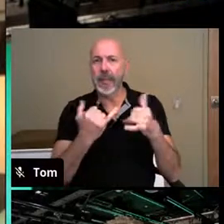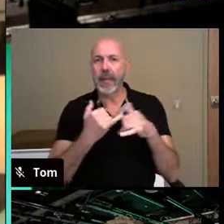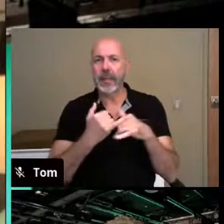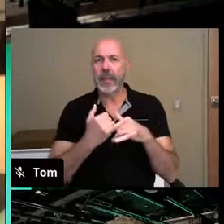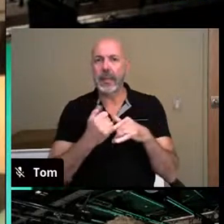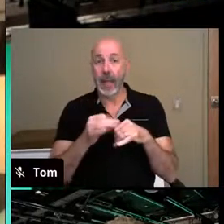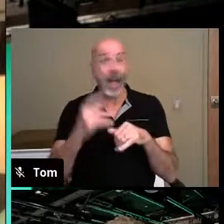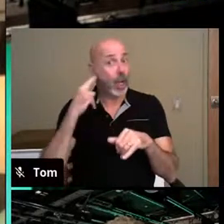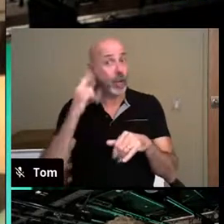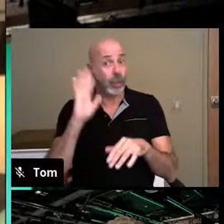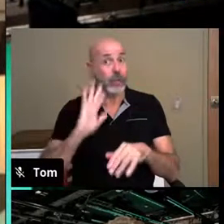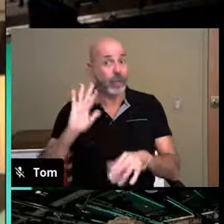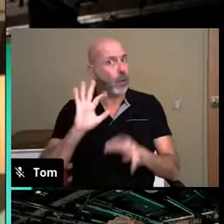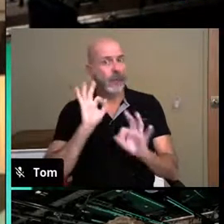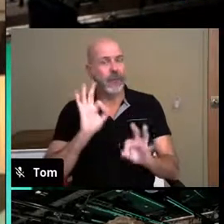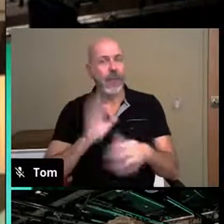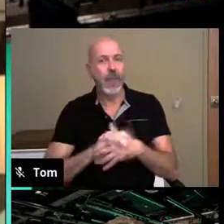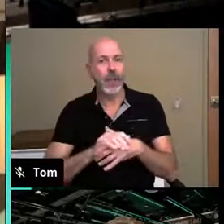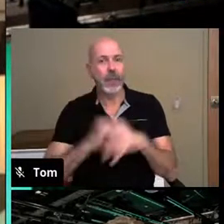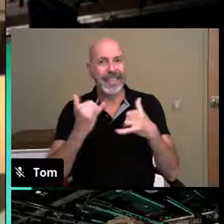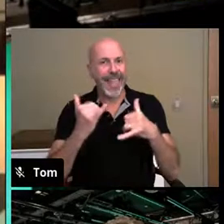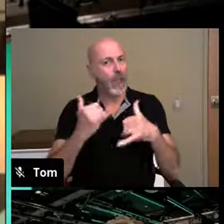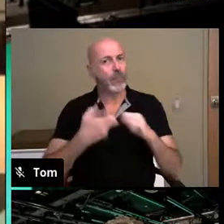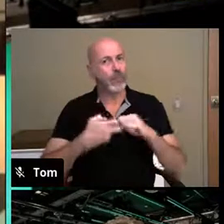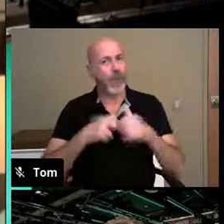did hear you before.